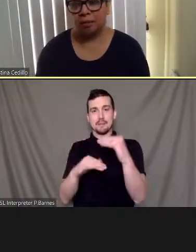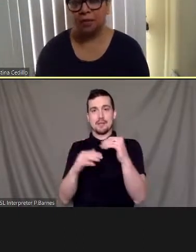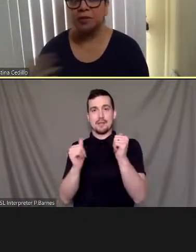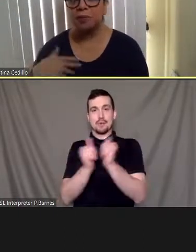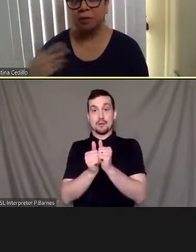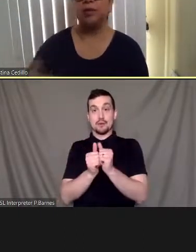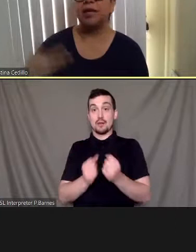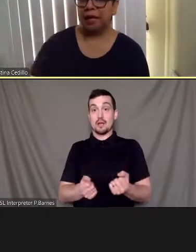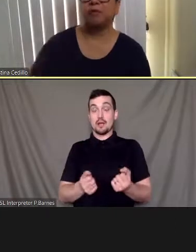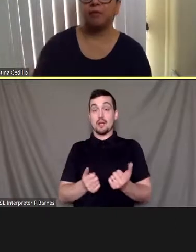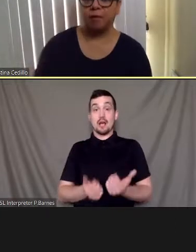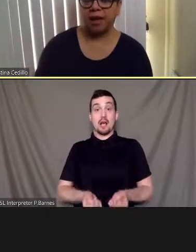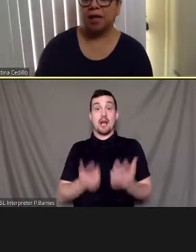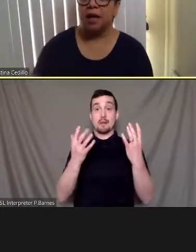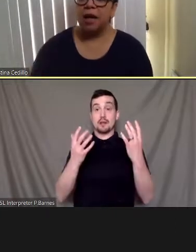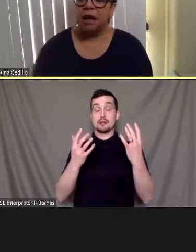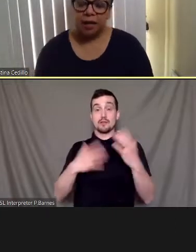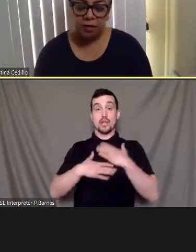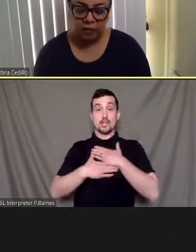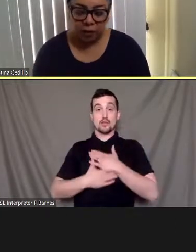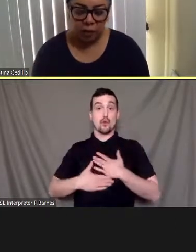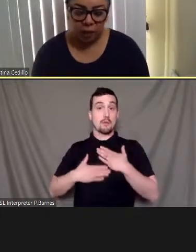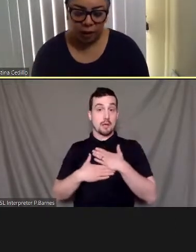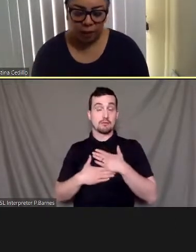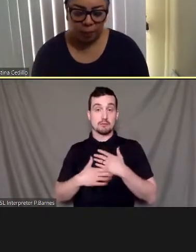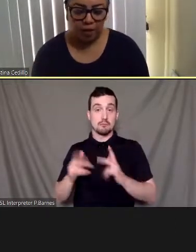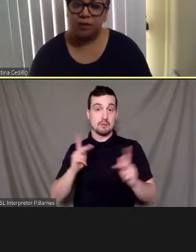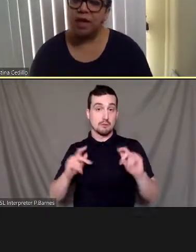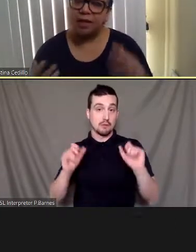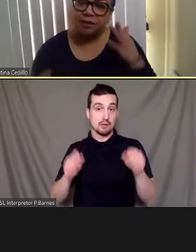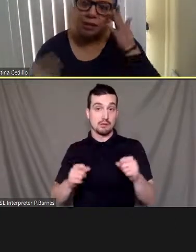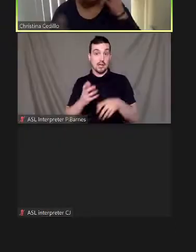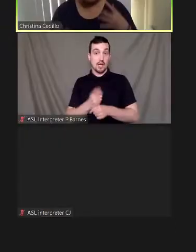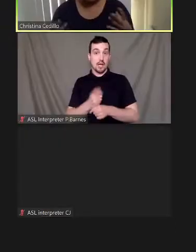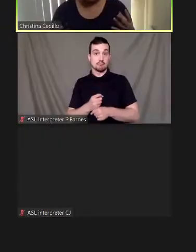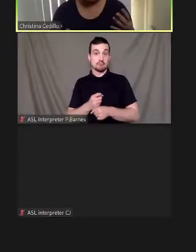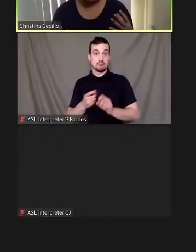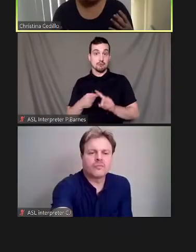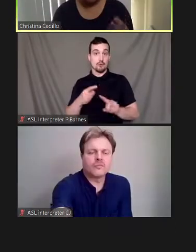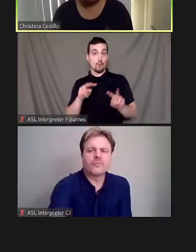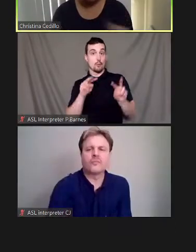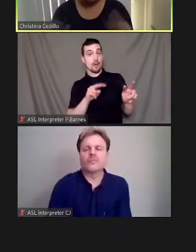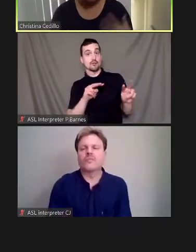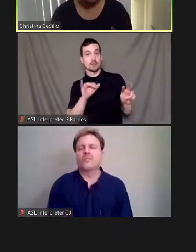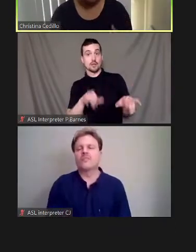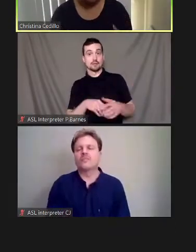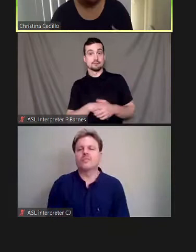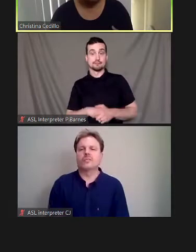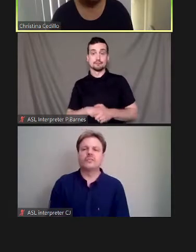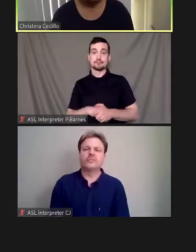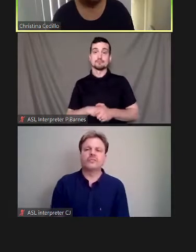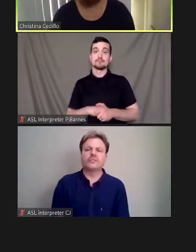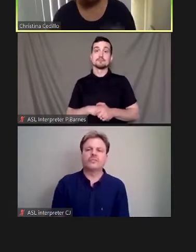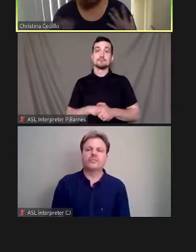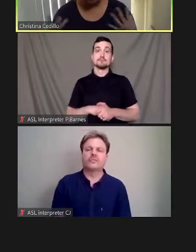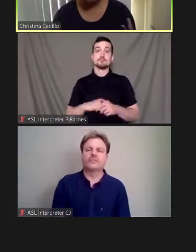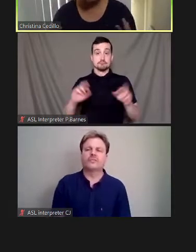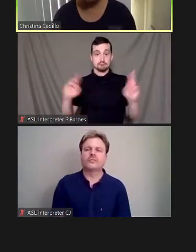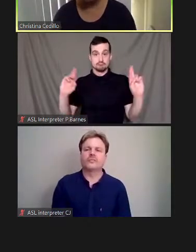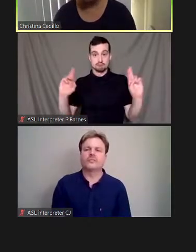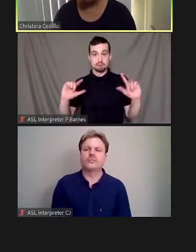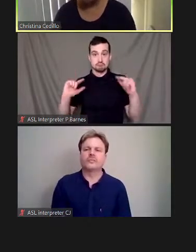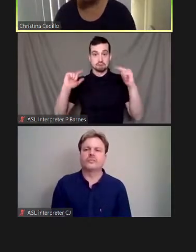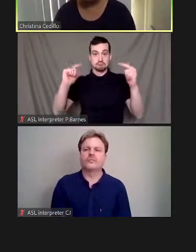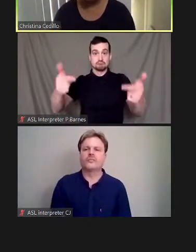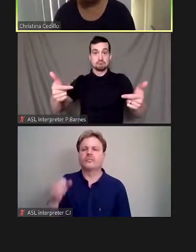enjoyment almost people can get from that. And so it's not to say that we do that, but of course,